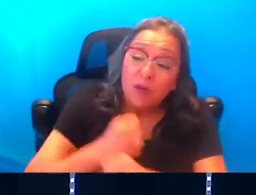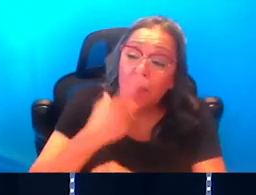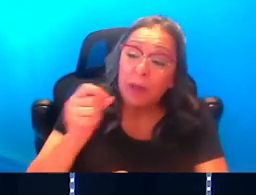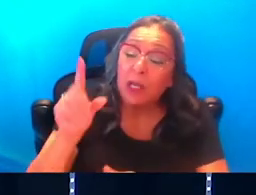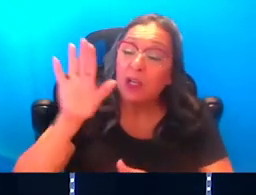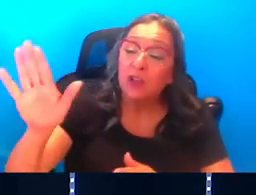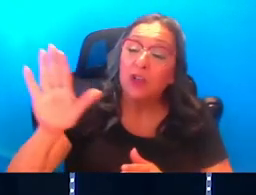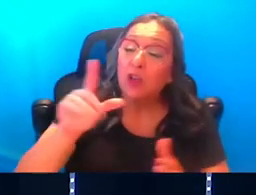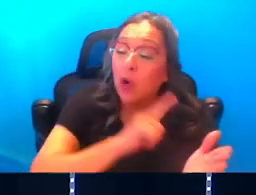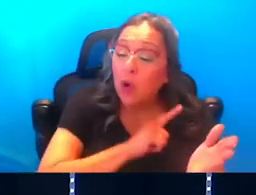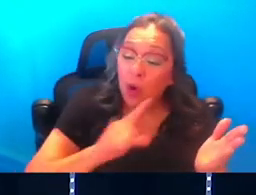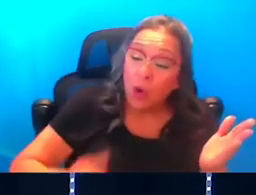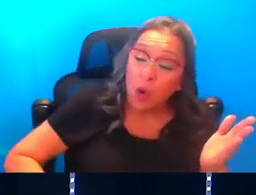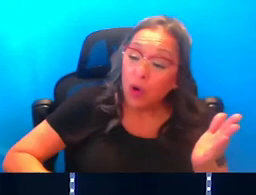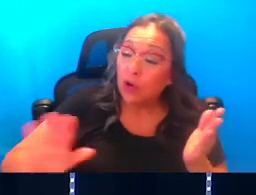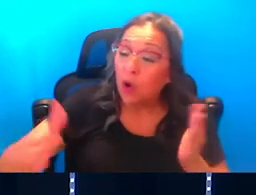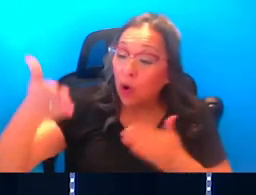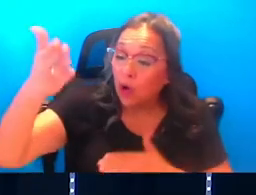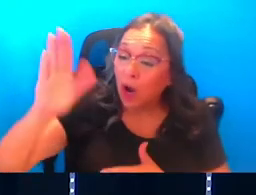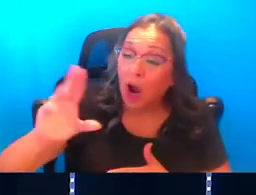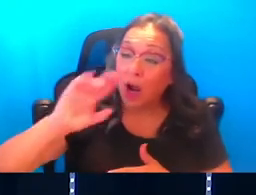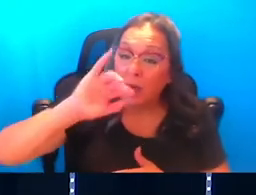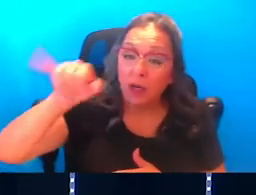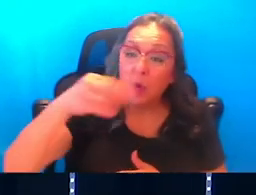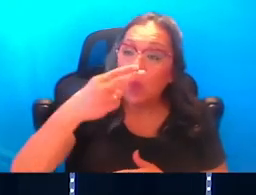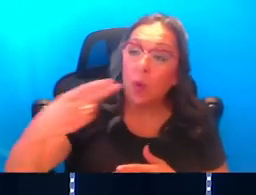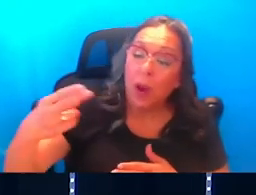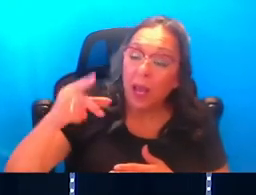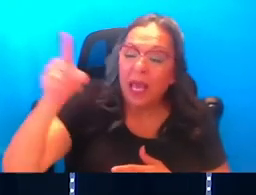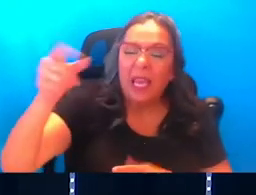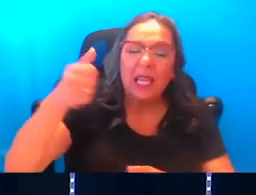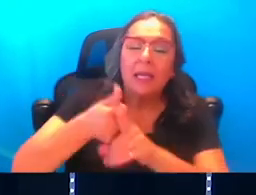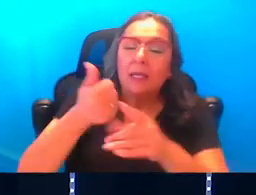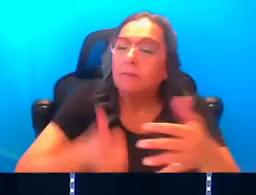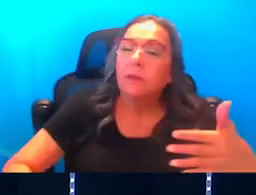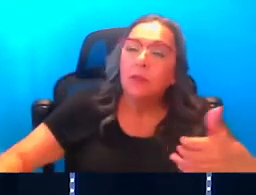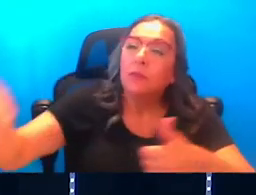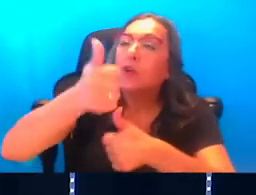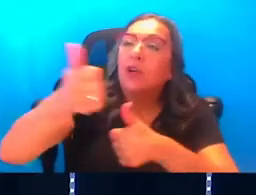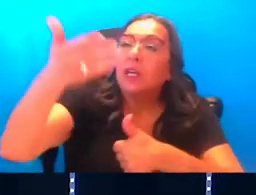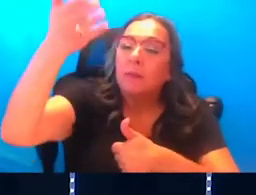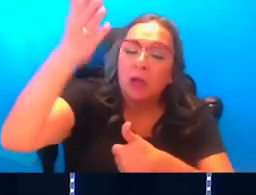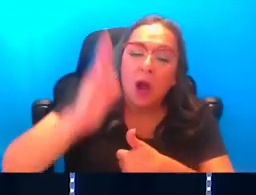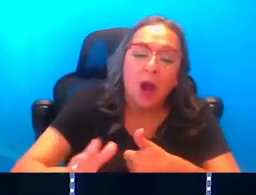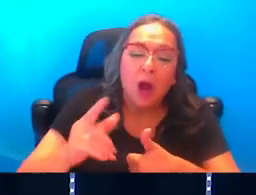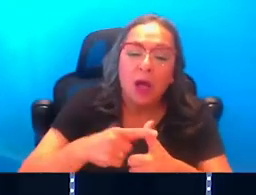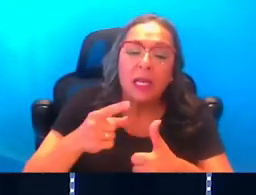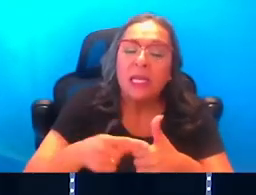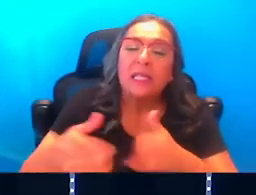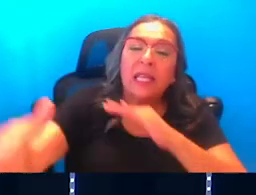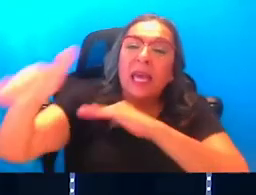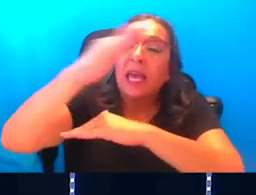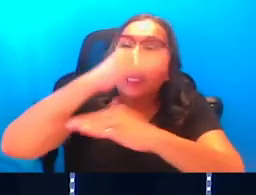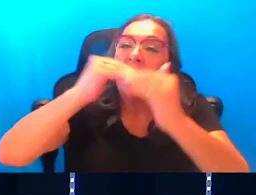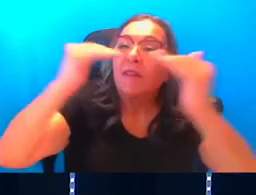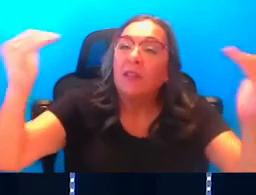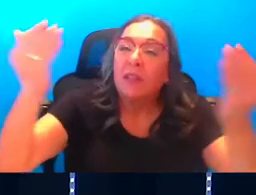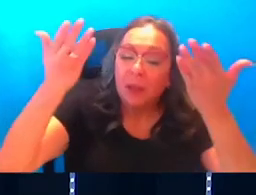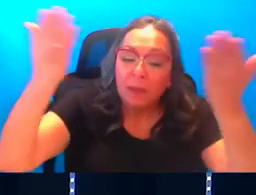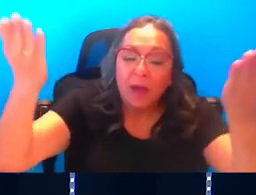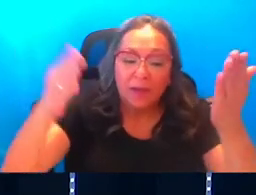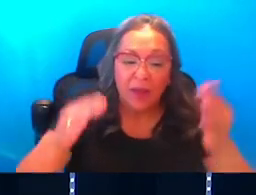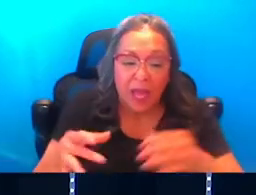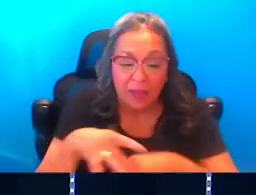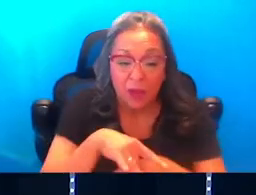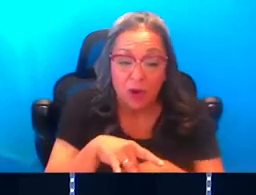God, she means Yahweh here, is the supreme God of the heavens above and the earth below. She's